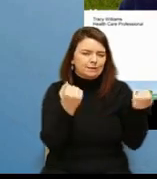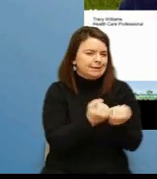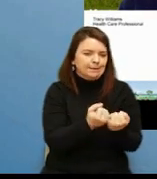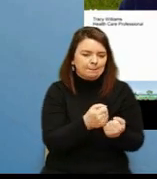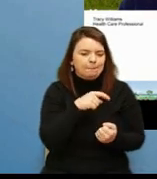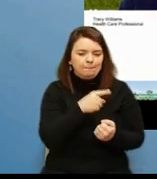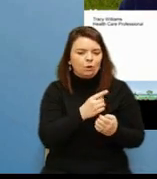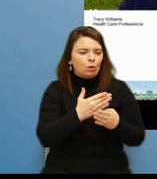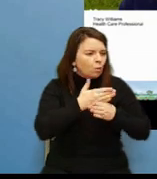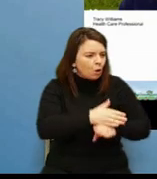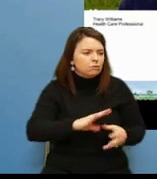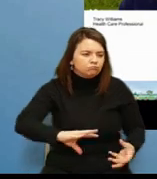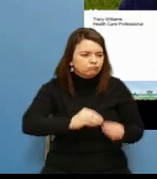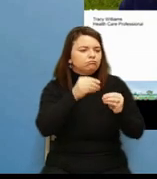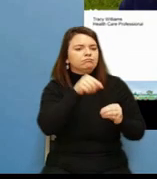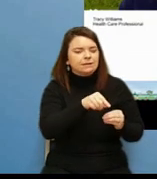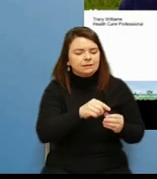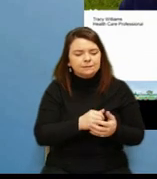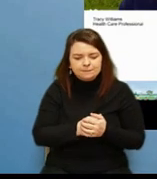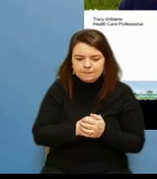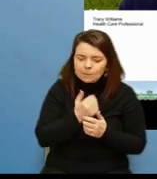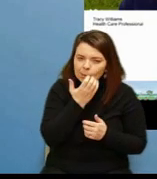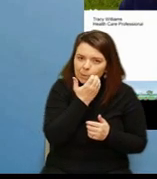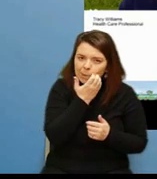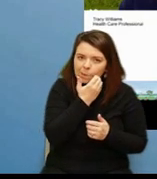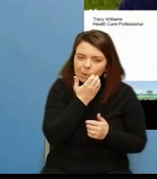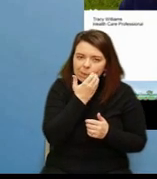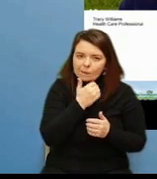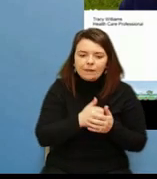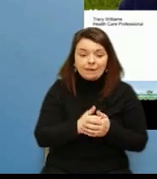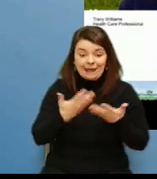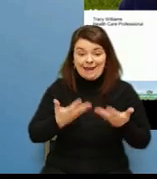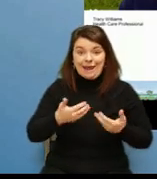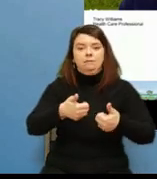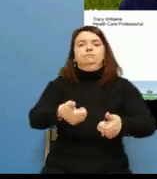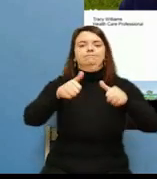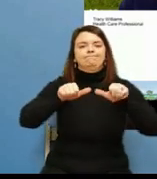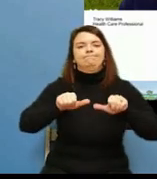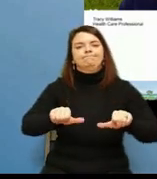Shepherd, kudos to you and your team for putting this together.